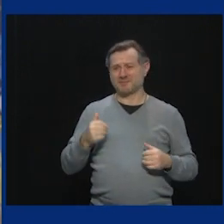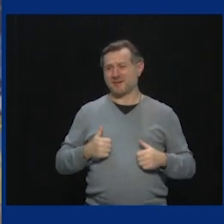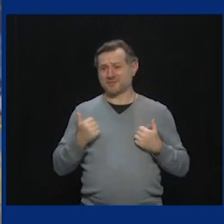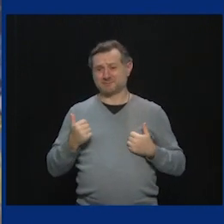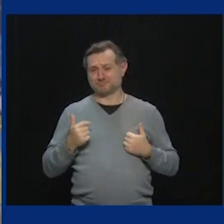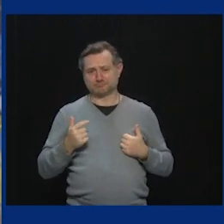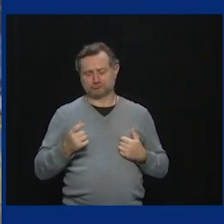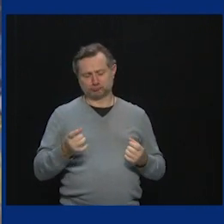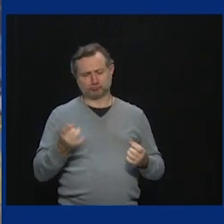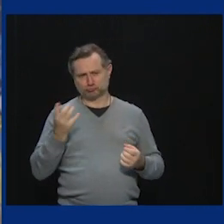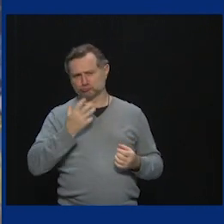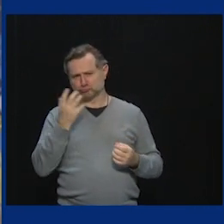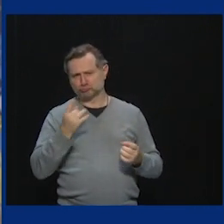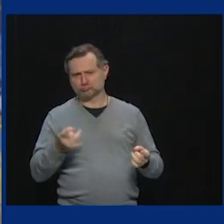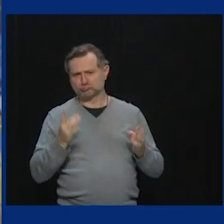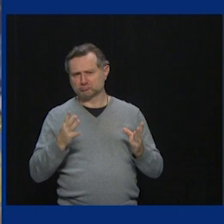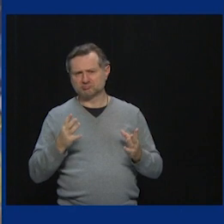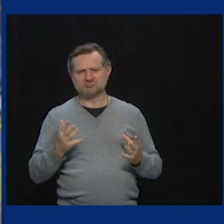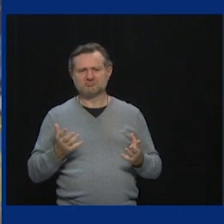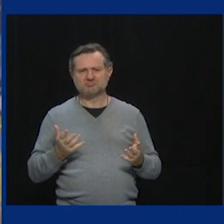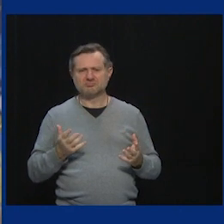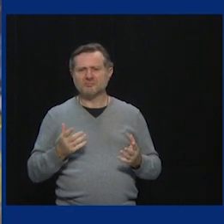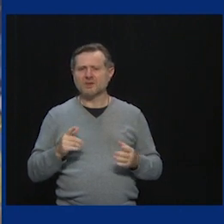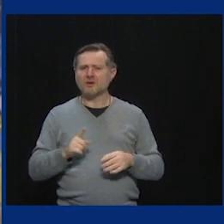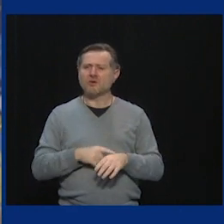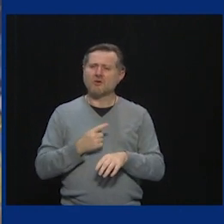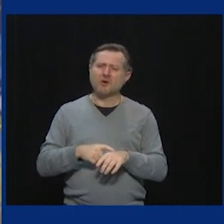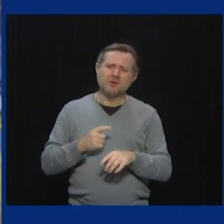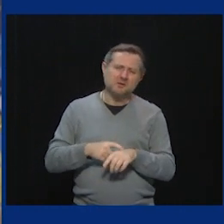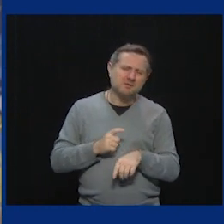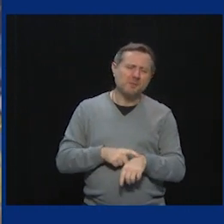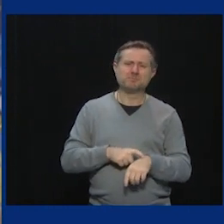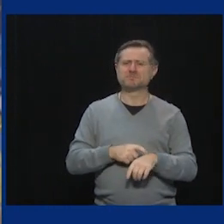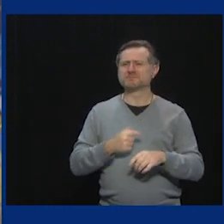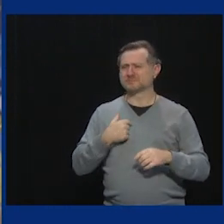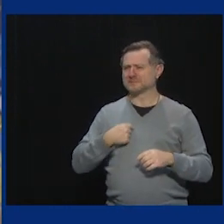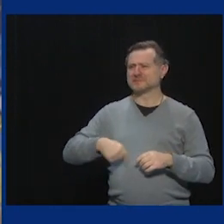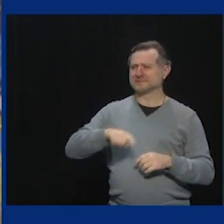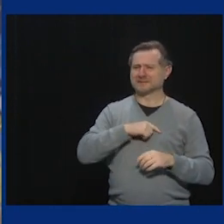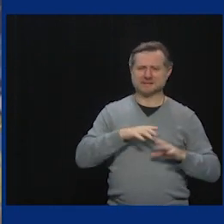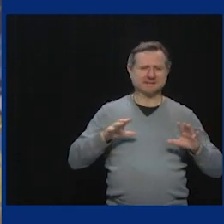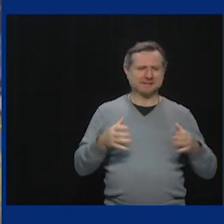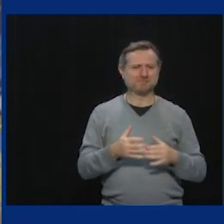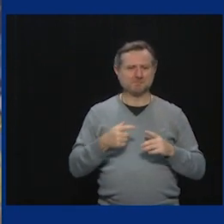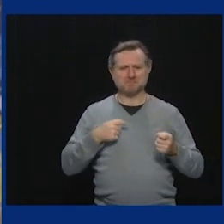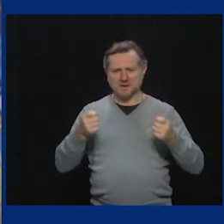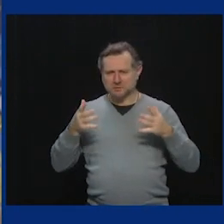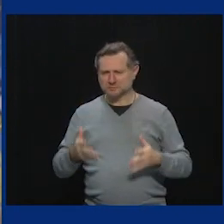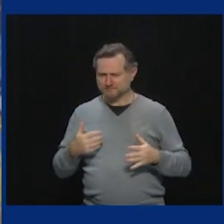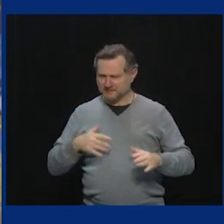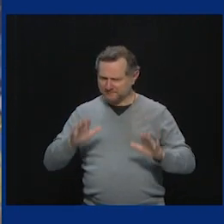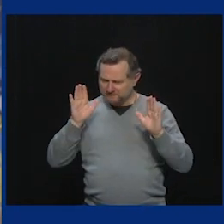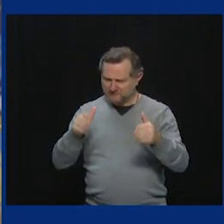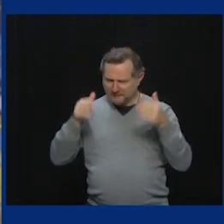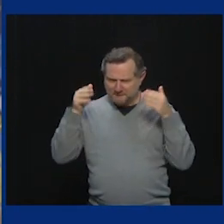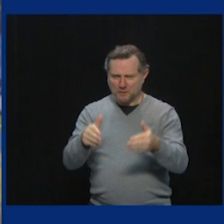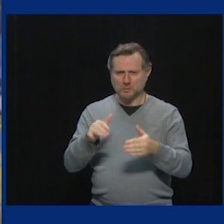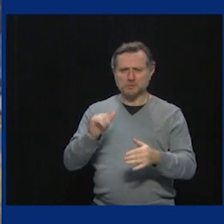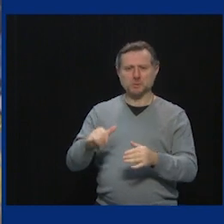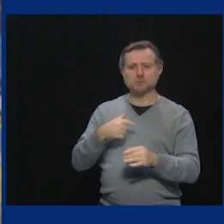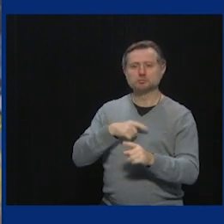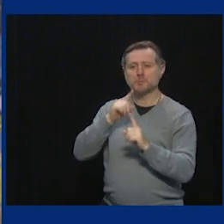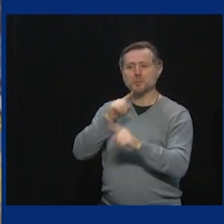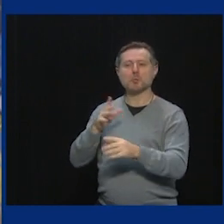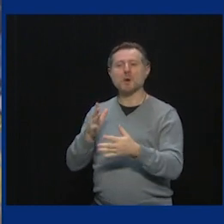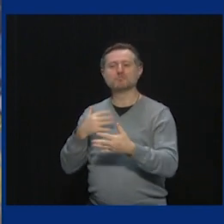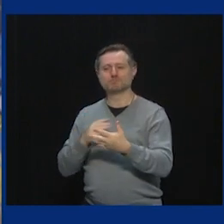So that issue has the full attention of my administration, and we'll be reporting on our priorities and how we're going to